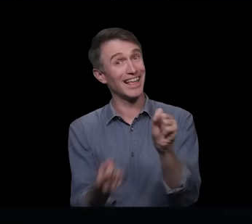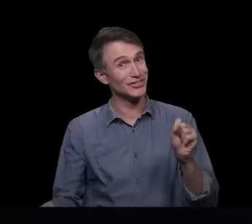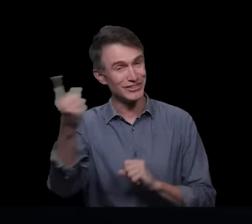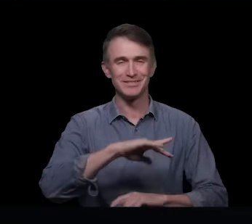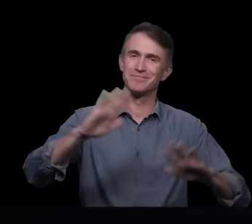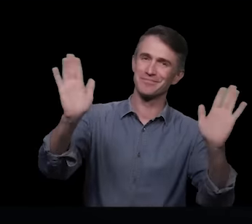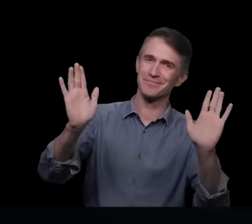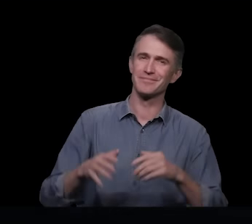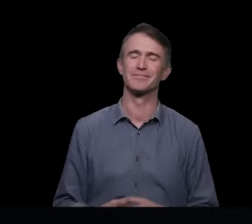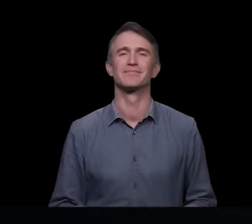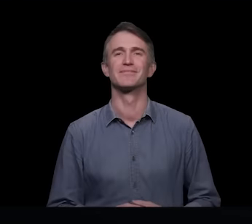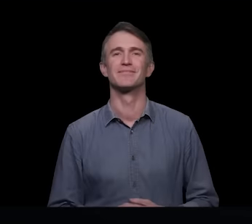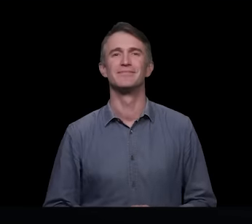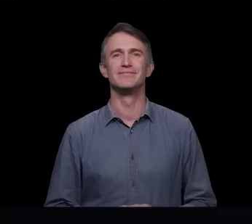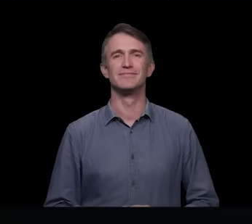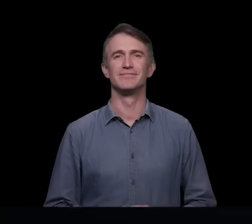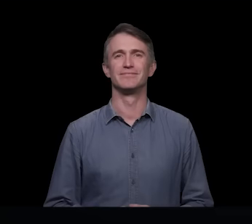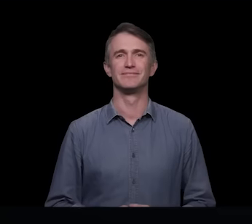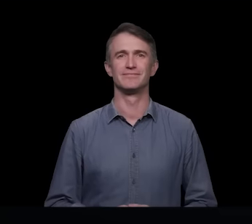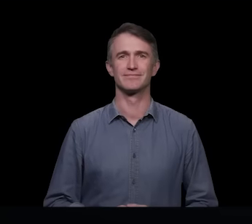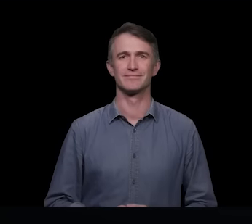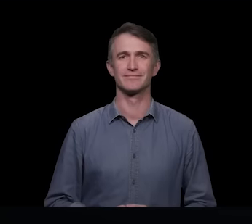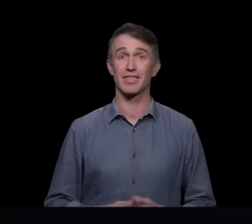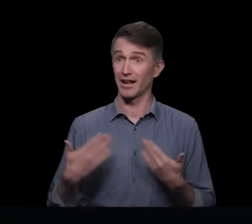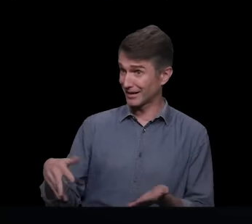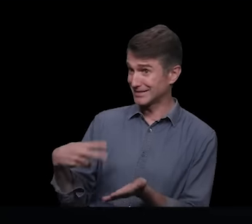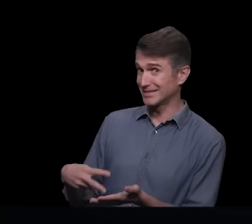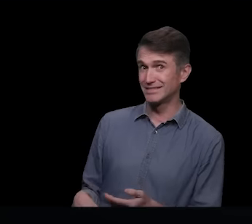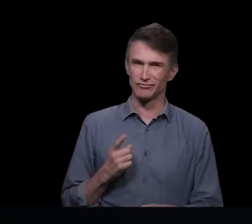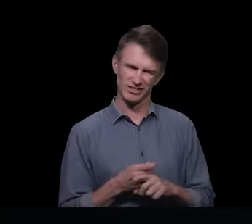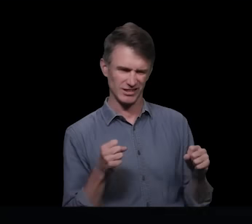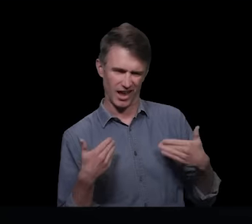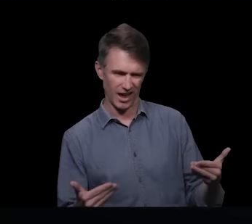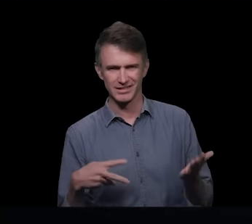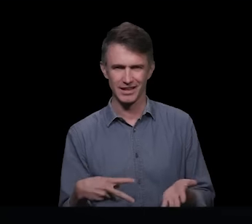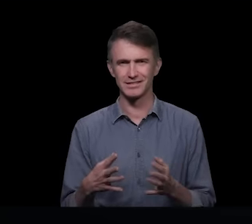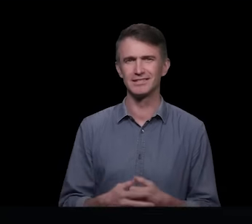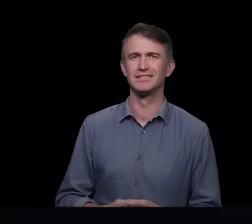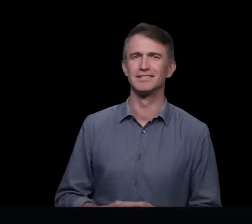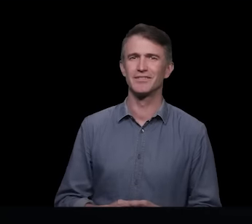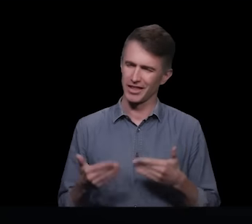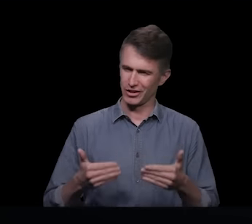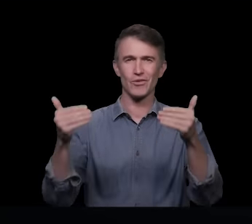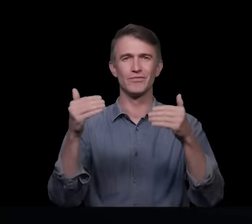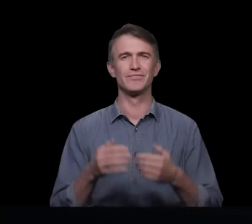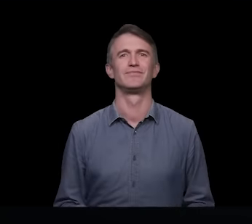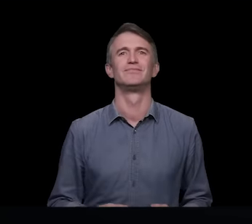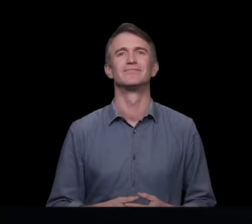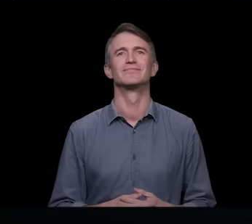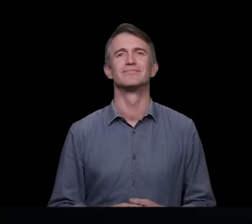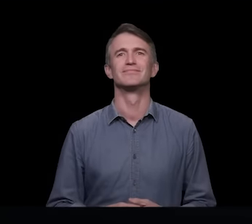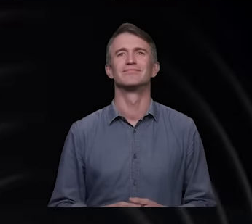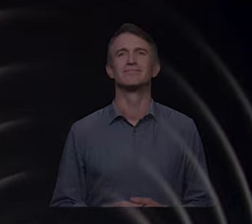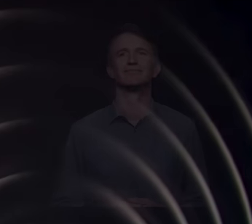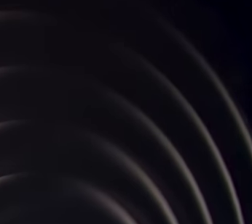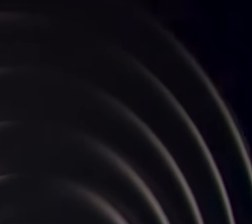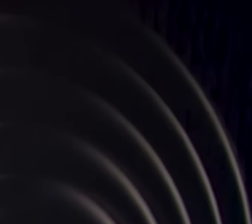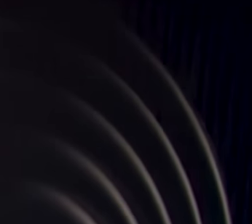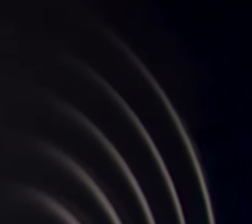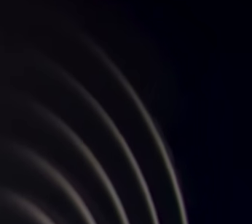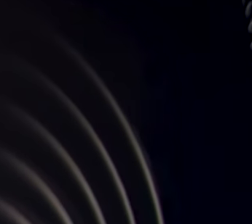wait. Bye. Bye. Dance, Eric. Yeah. They lock arms and dance off to the left.